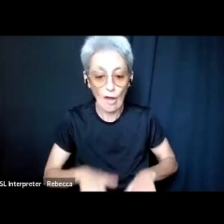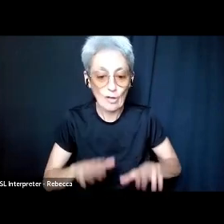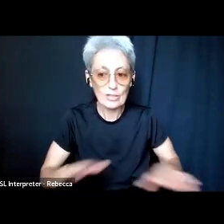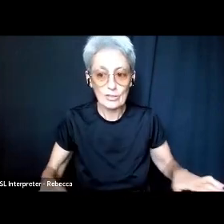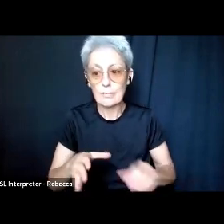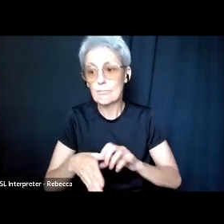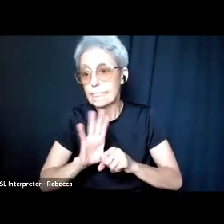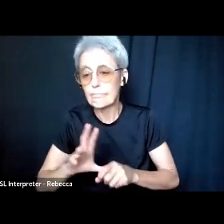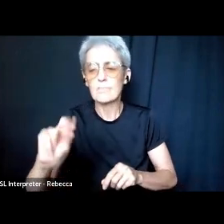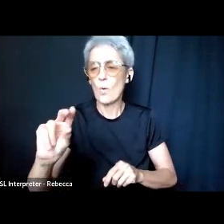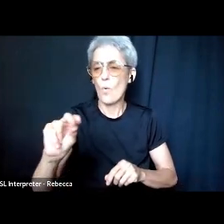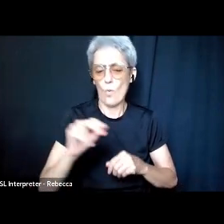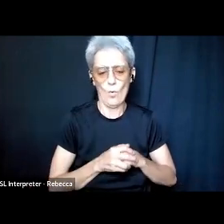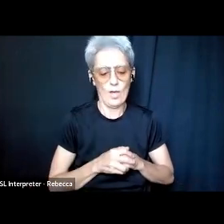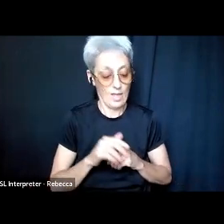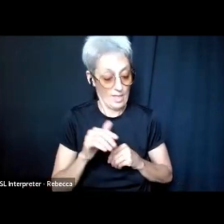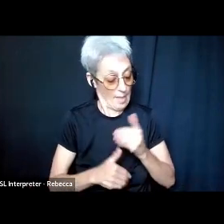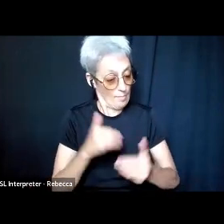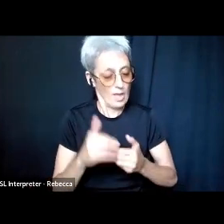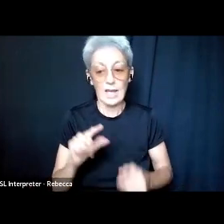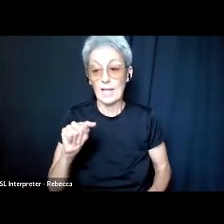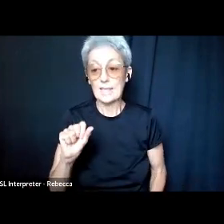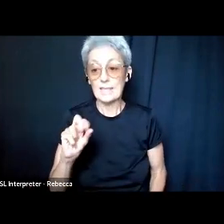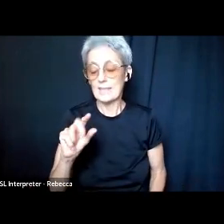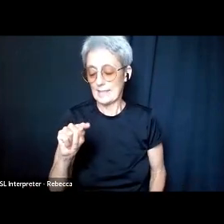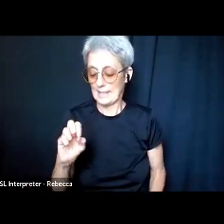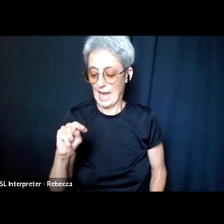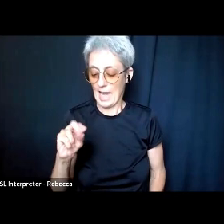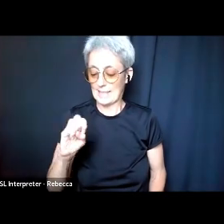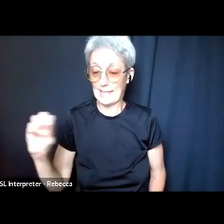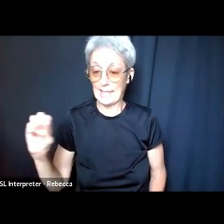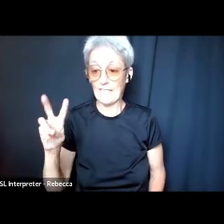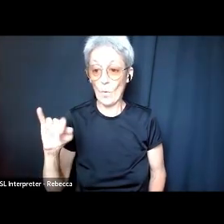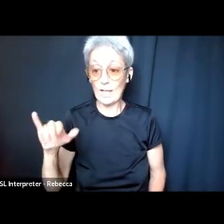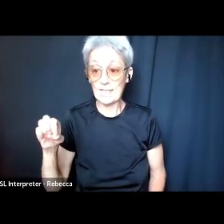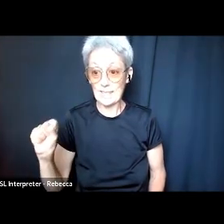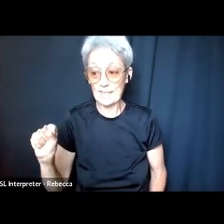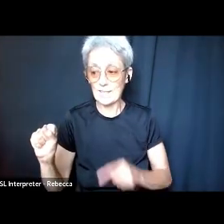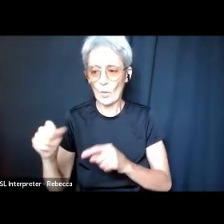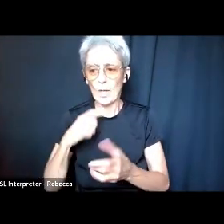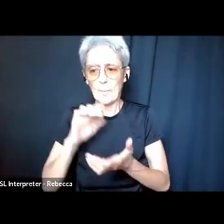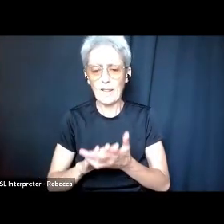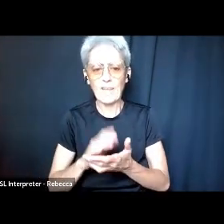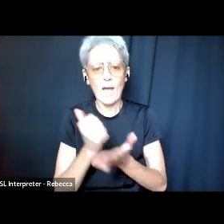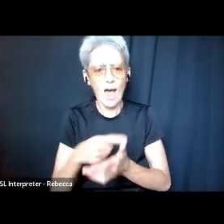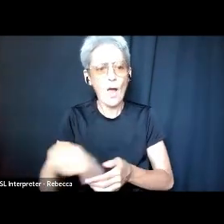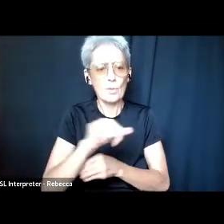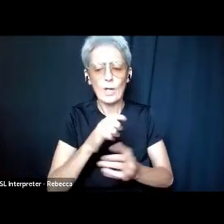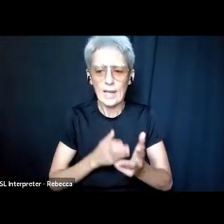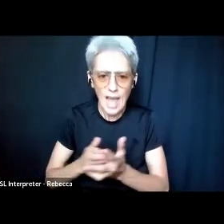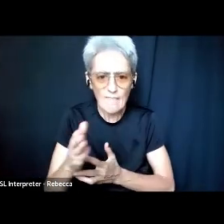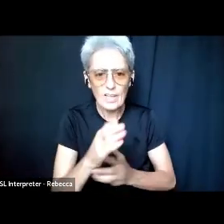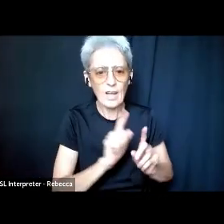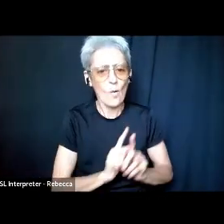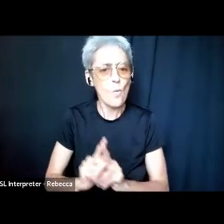process that we at Tennessee Voices believe that we can help you navigate, and we want to walk alongside and partner with you, and